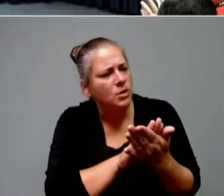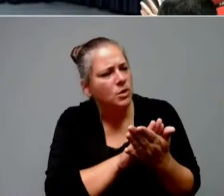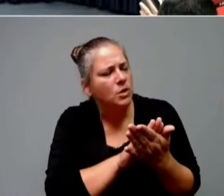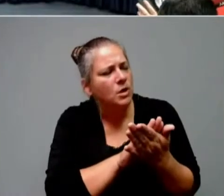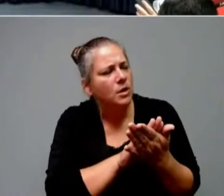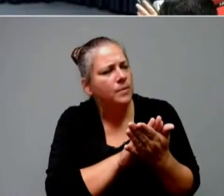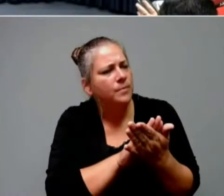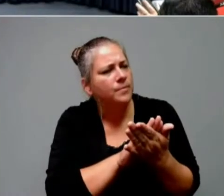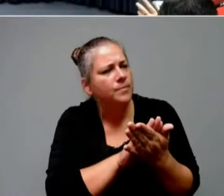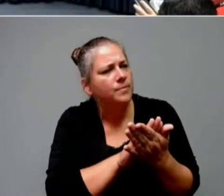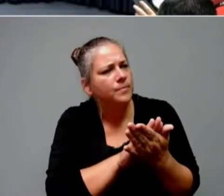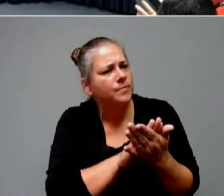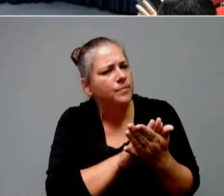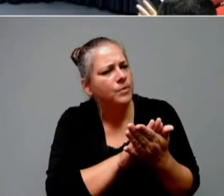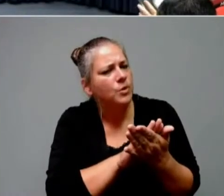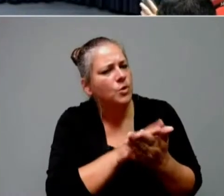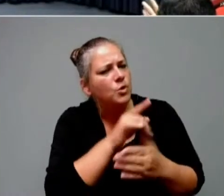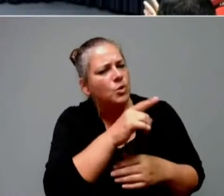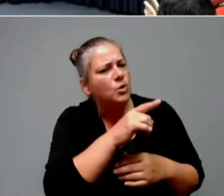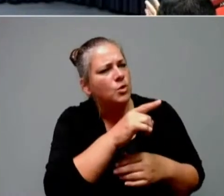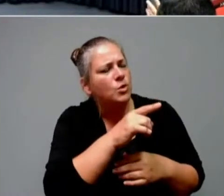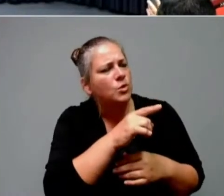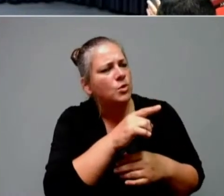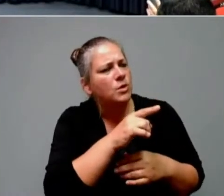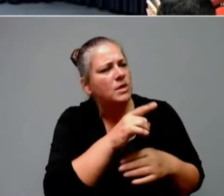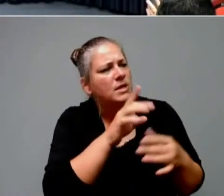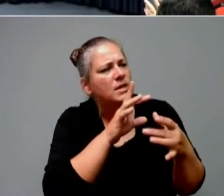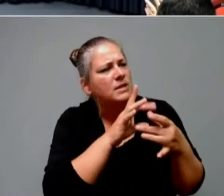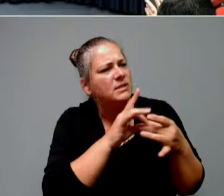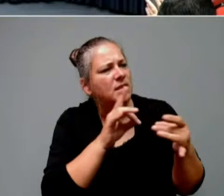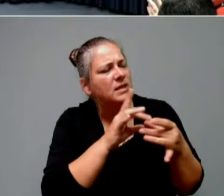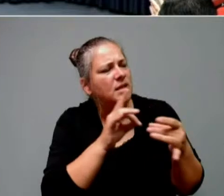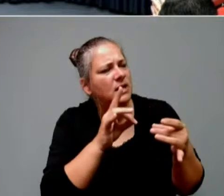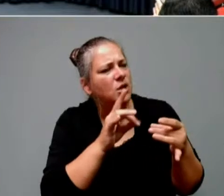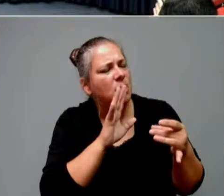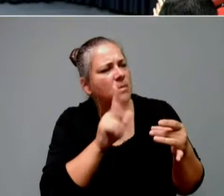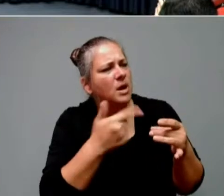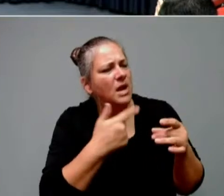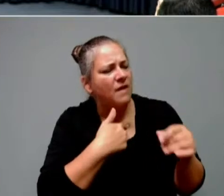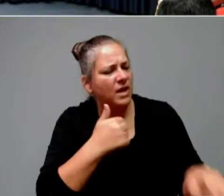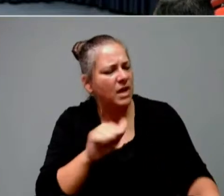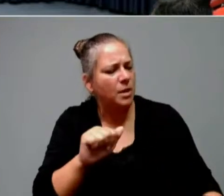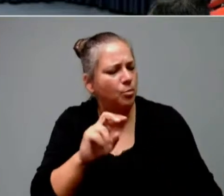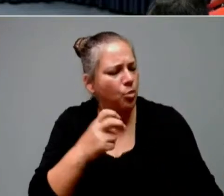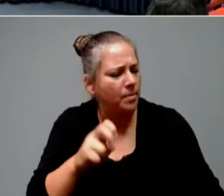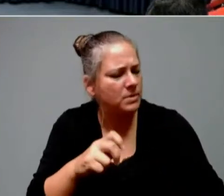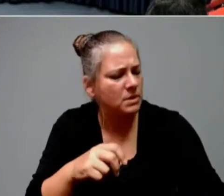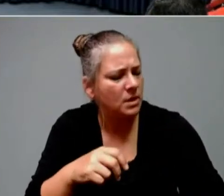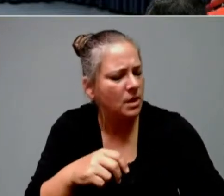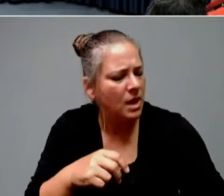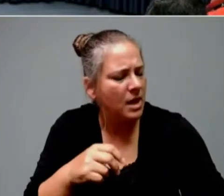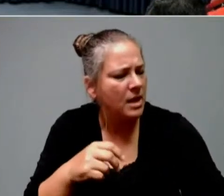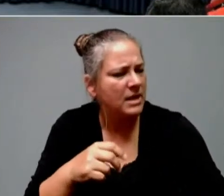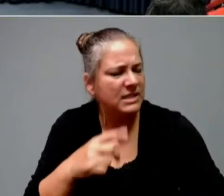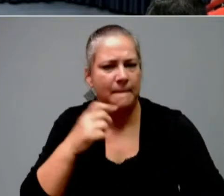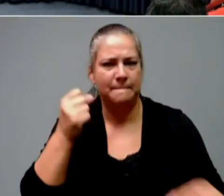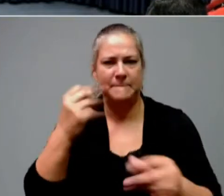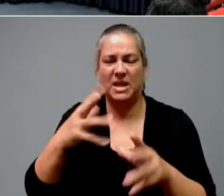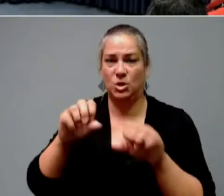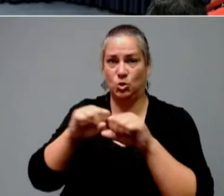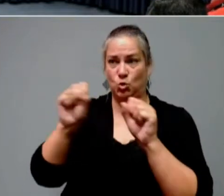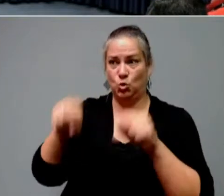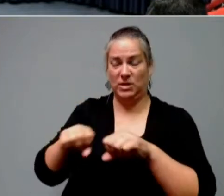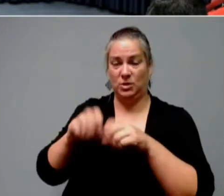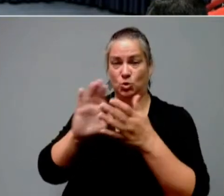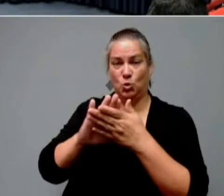to really address potential problems down the road before taking quarantine? So every school system is reporting cases and